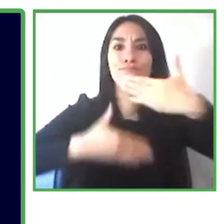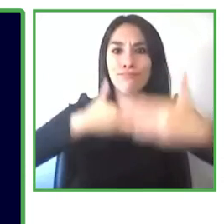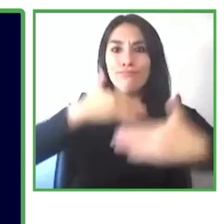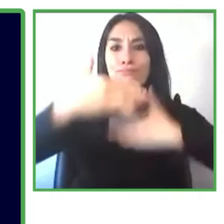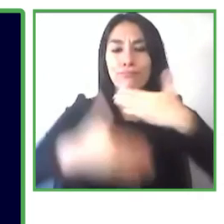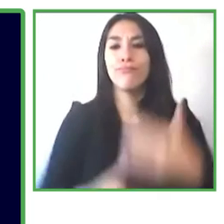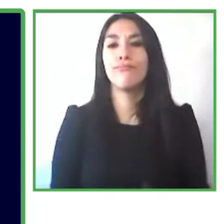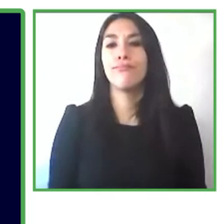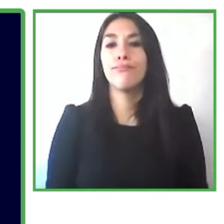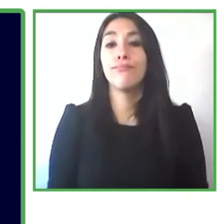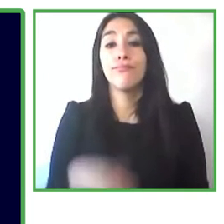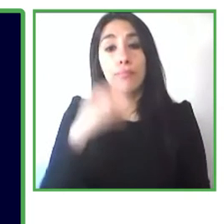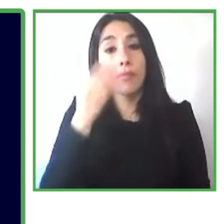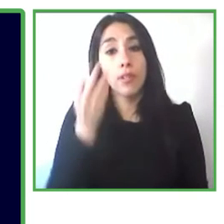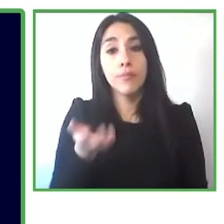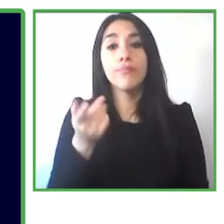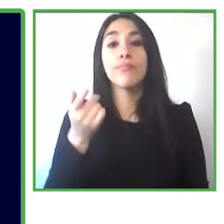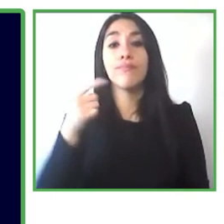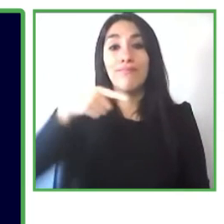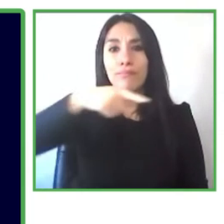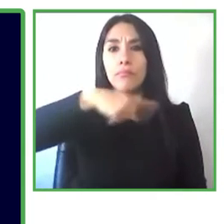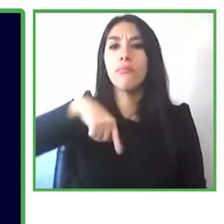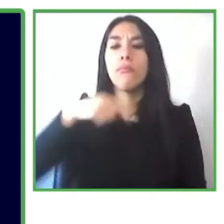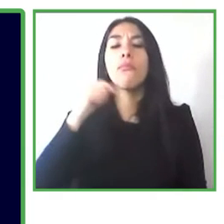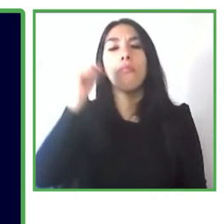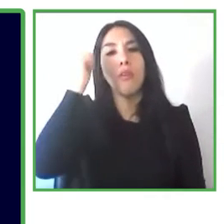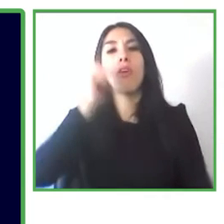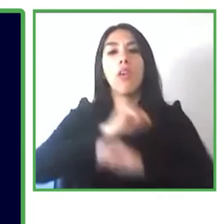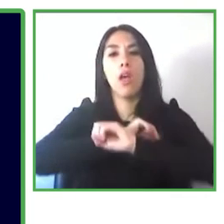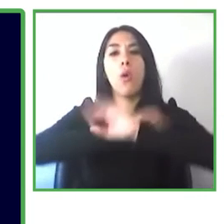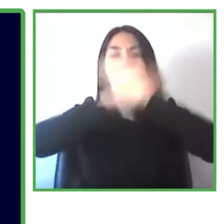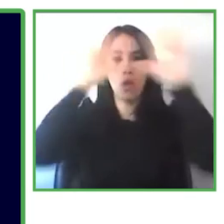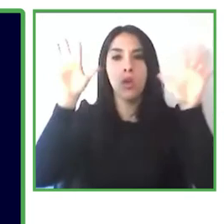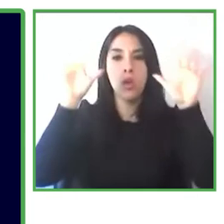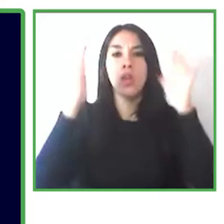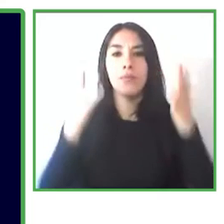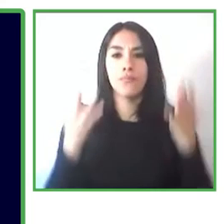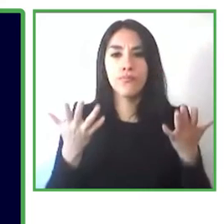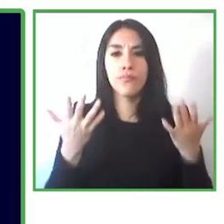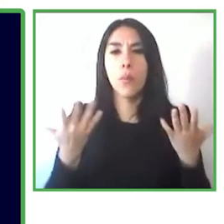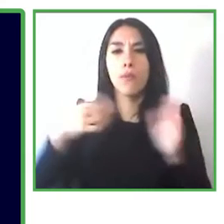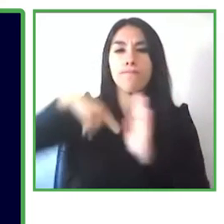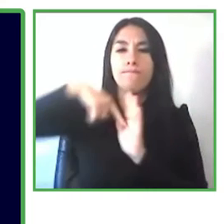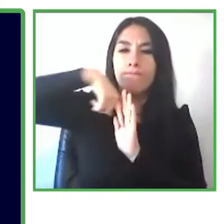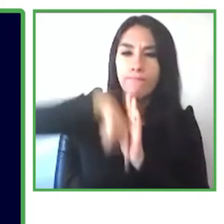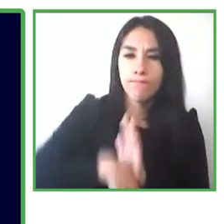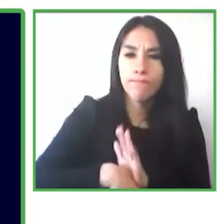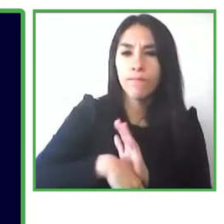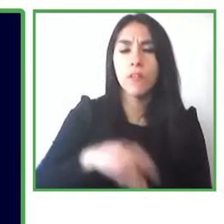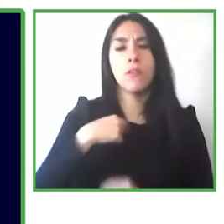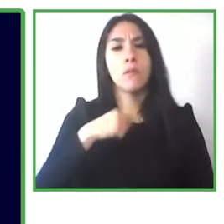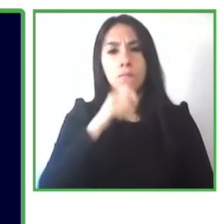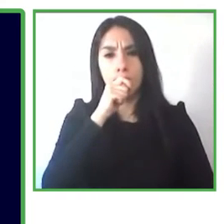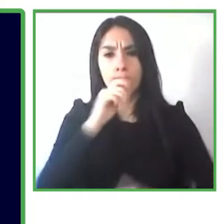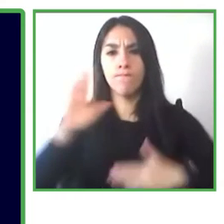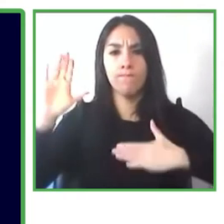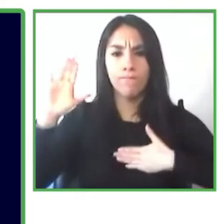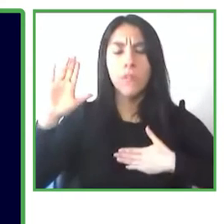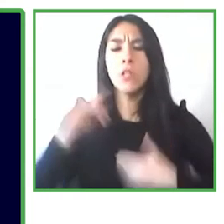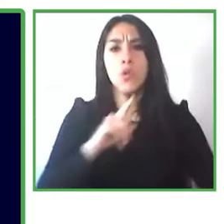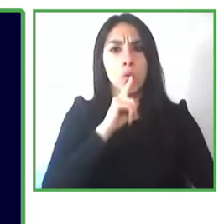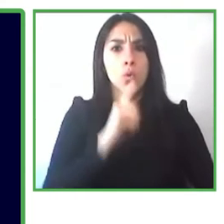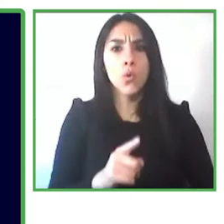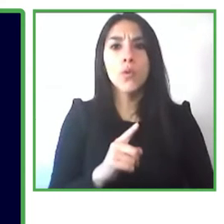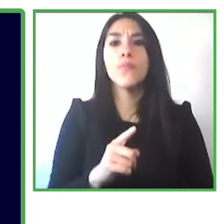internal steps. So that is how we understood that to generate a deep change and a deep commitment,